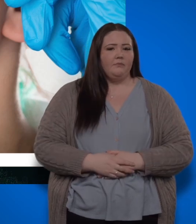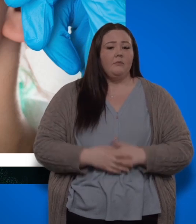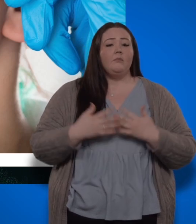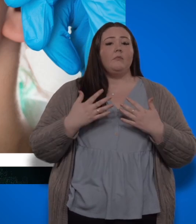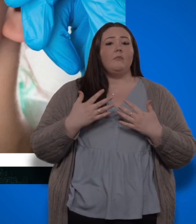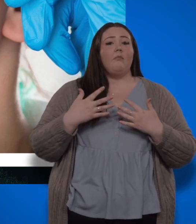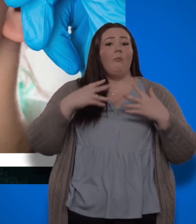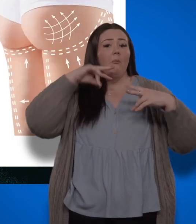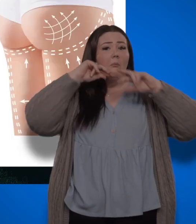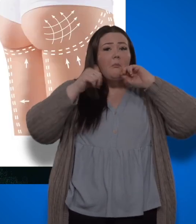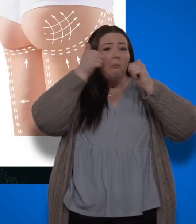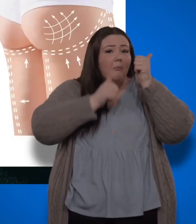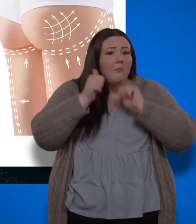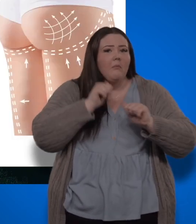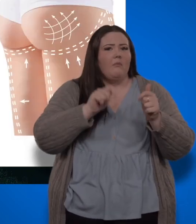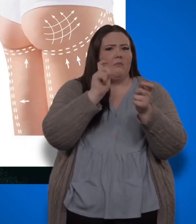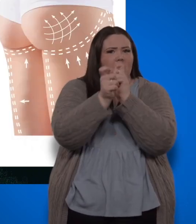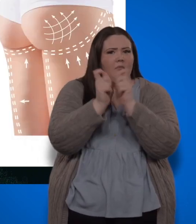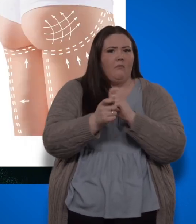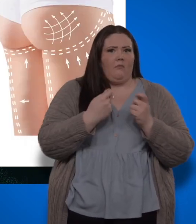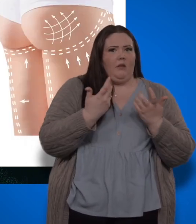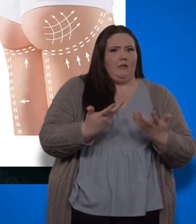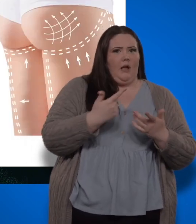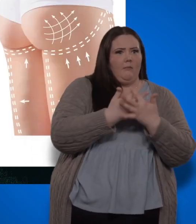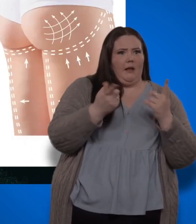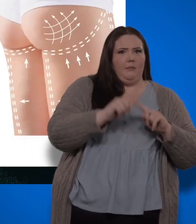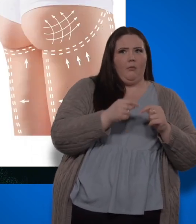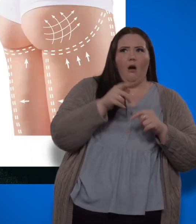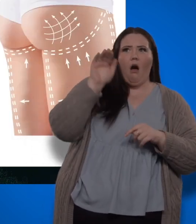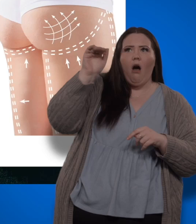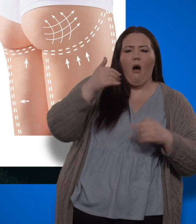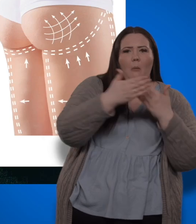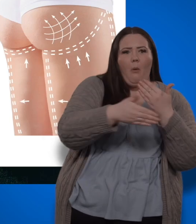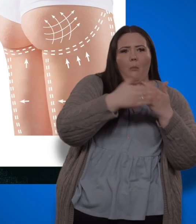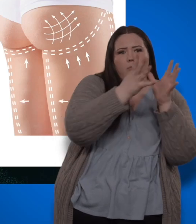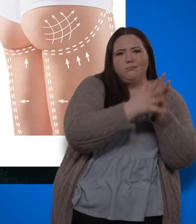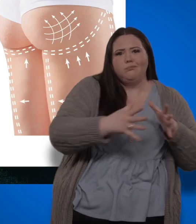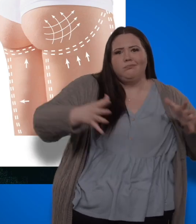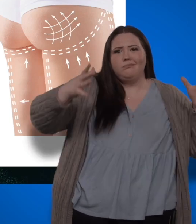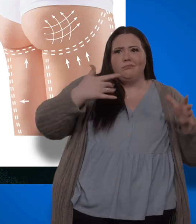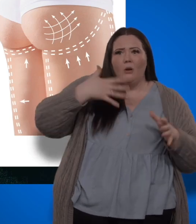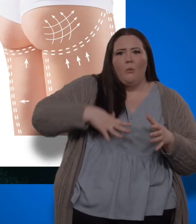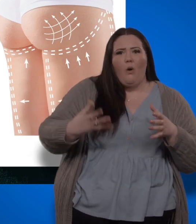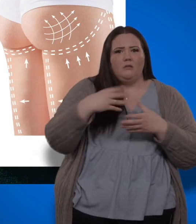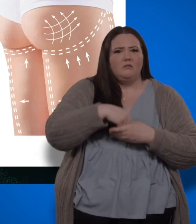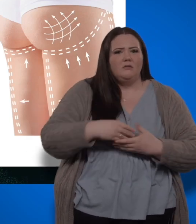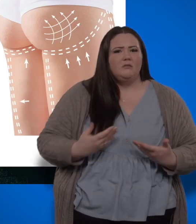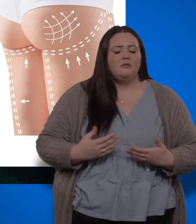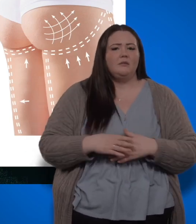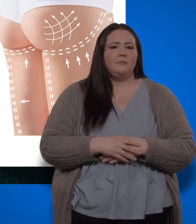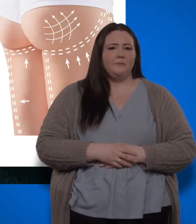world. And incidentally, some of the commonest cosmetic surgery procedures for females are breast